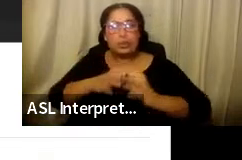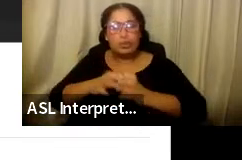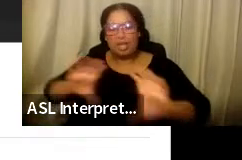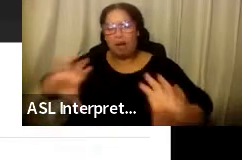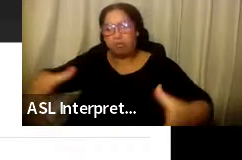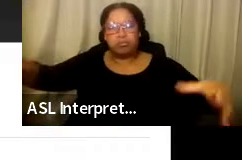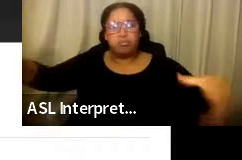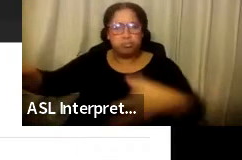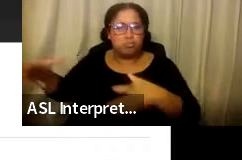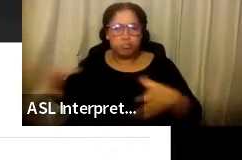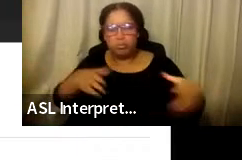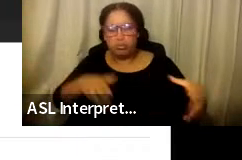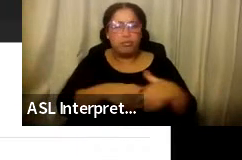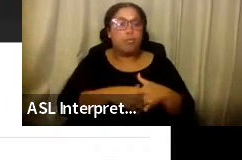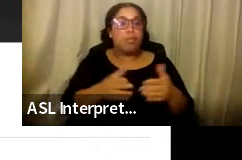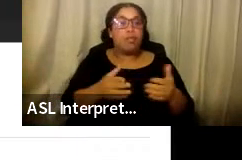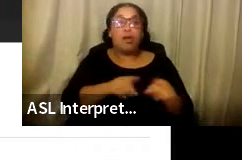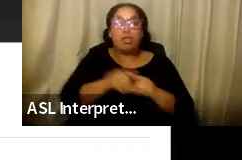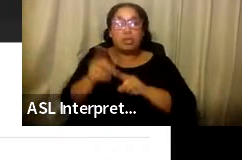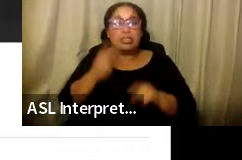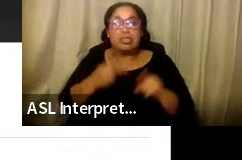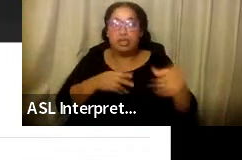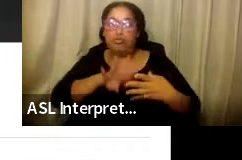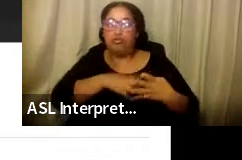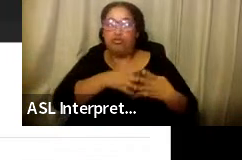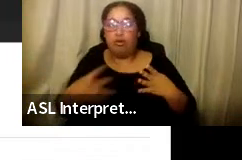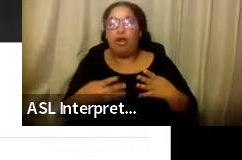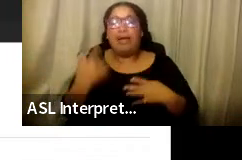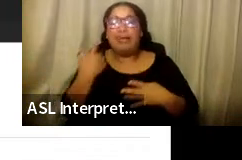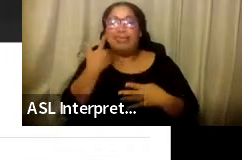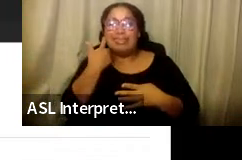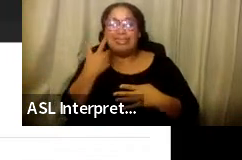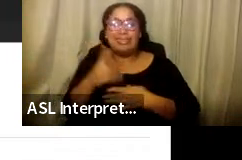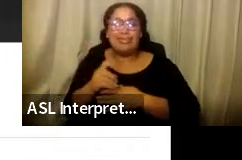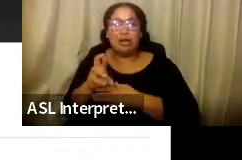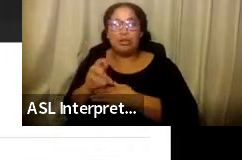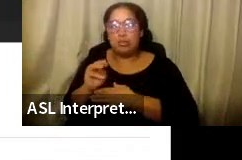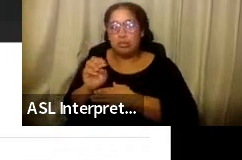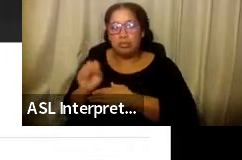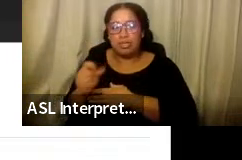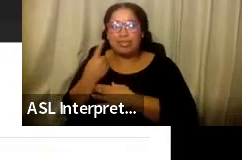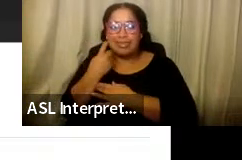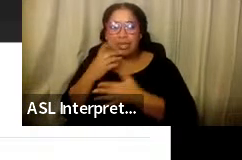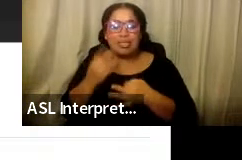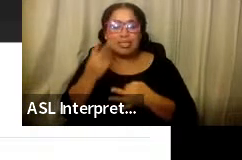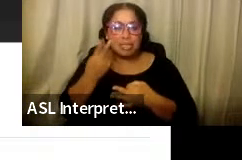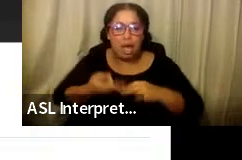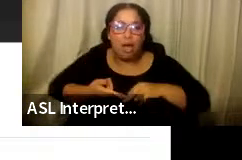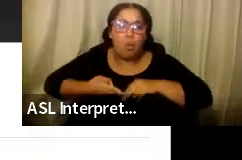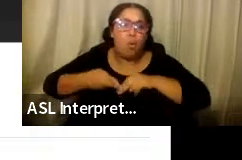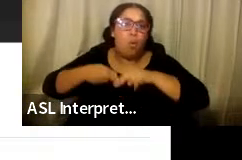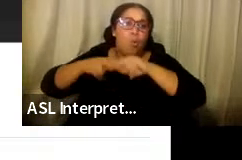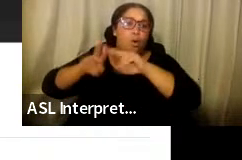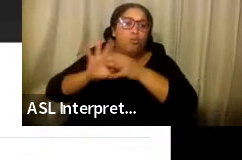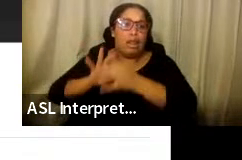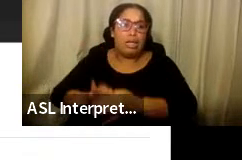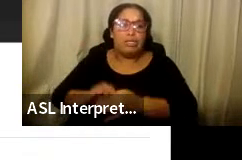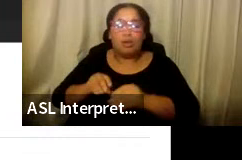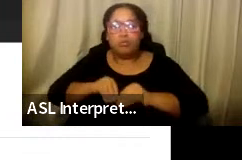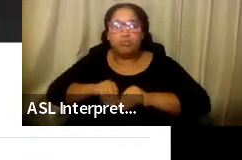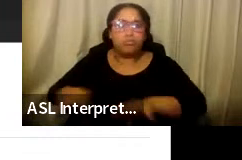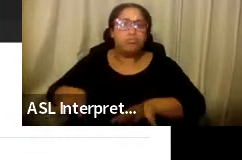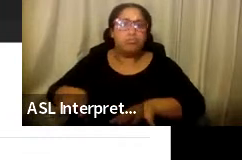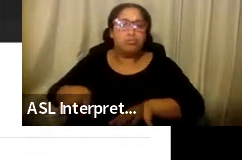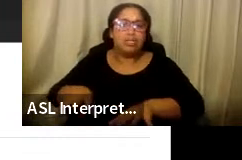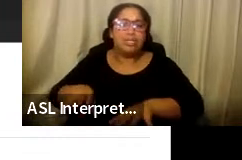And as you can see here, just, following on what Dr. Moss said, we're seeing a definite uptick in outbreaks in